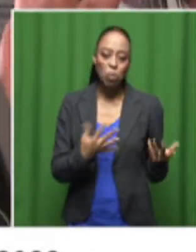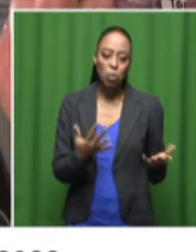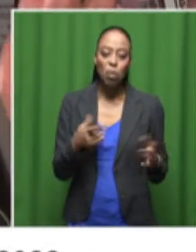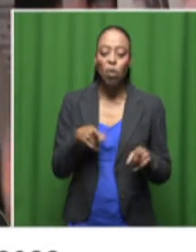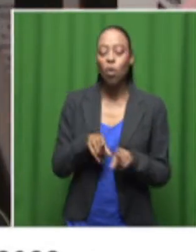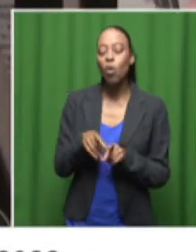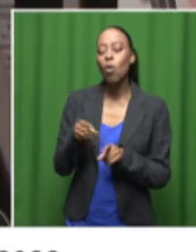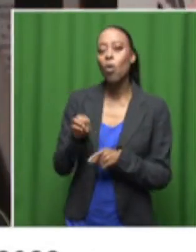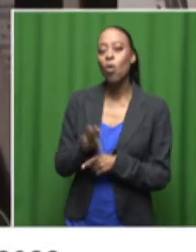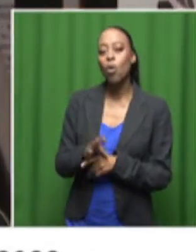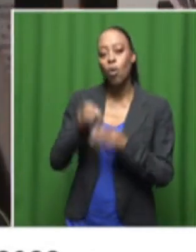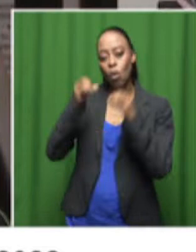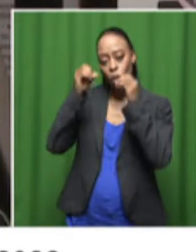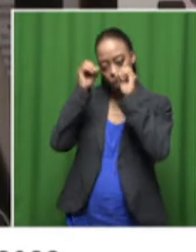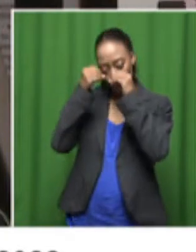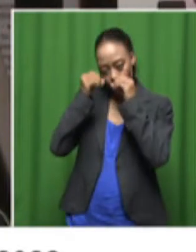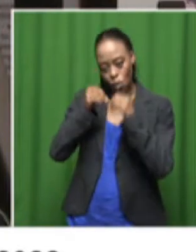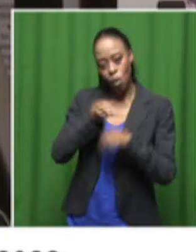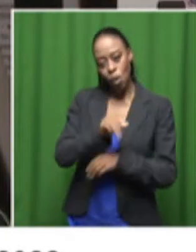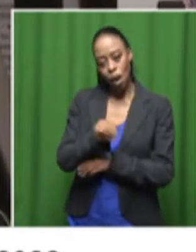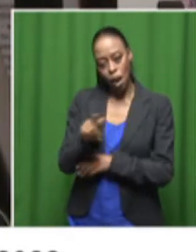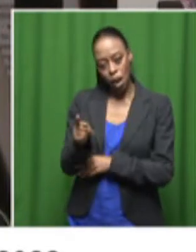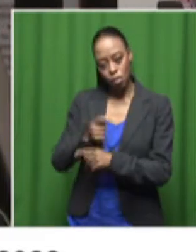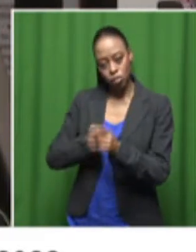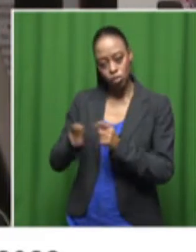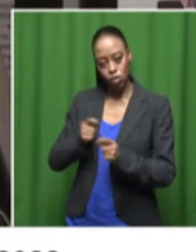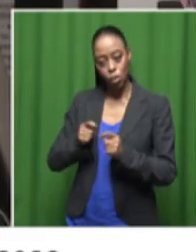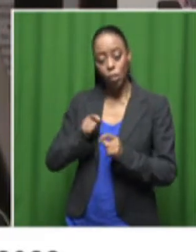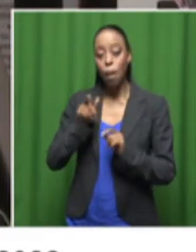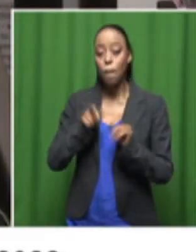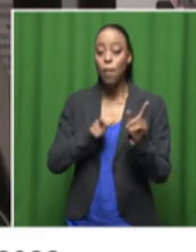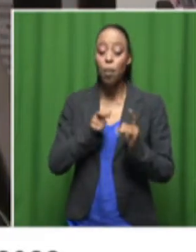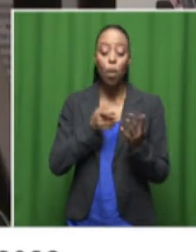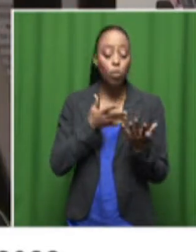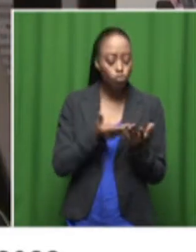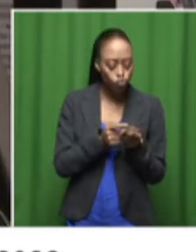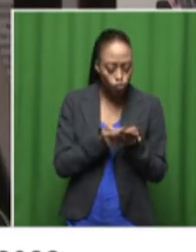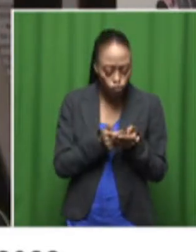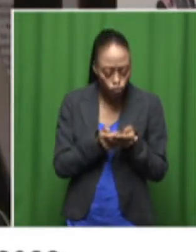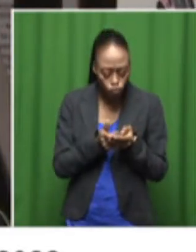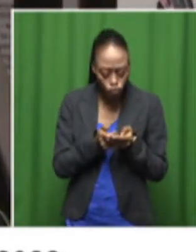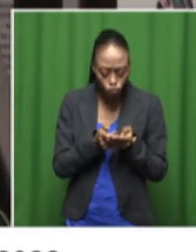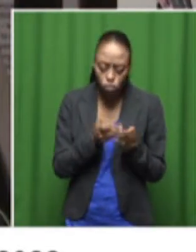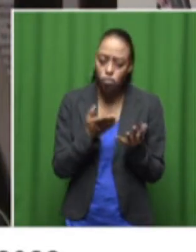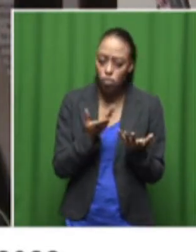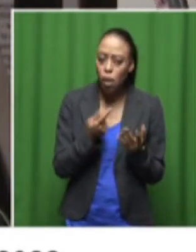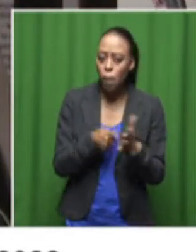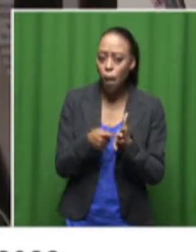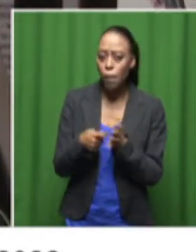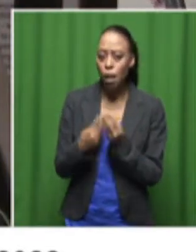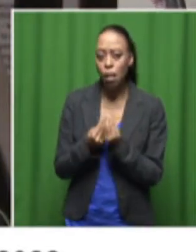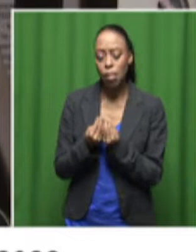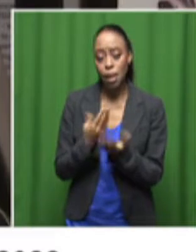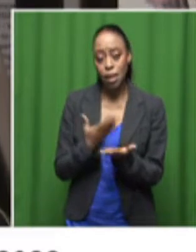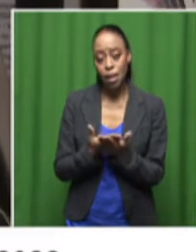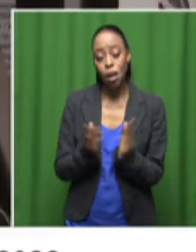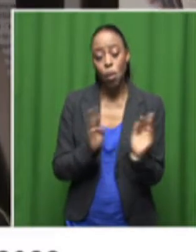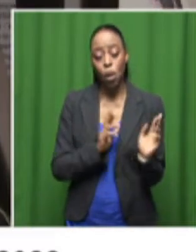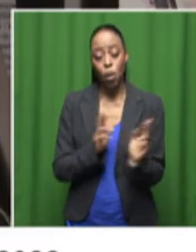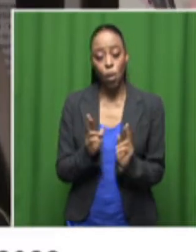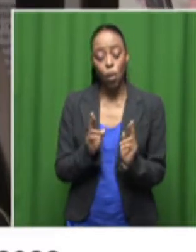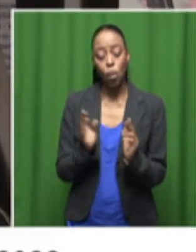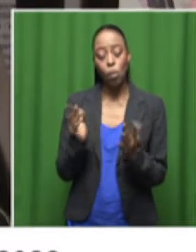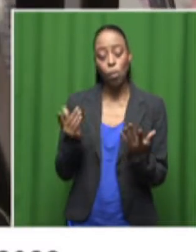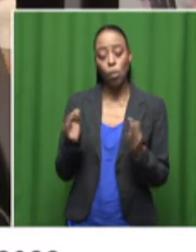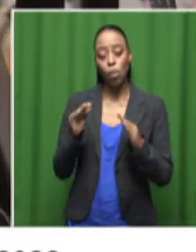Google app store where people are going to shop in. We're hoping that our neighboring countries will also take the opportunity.